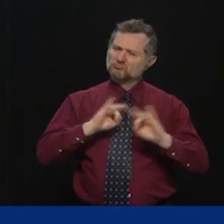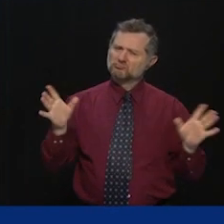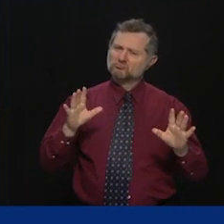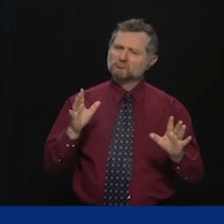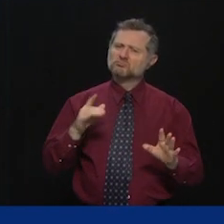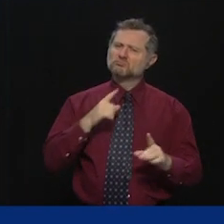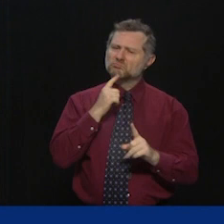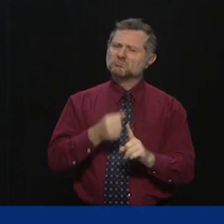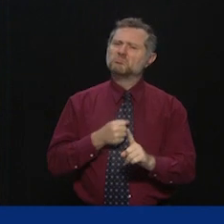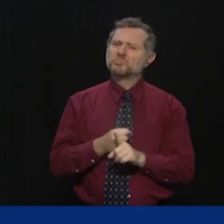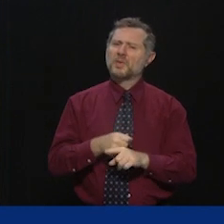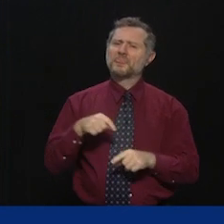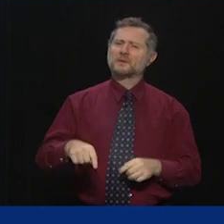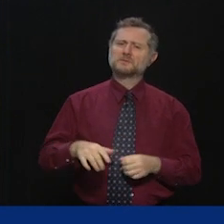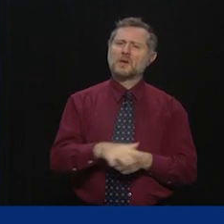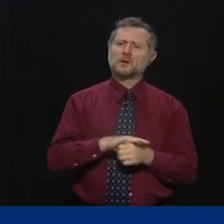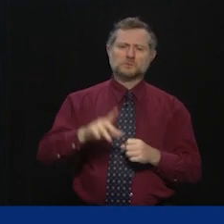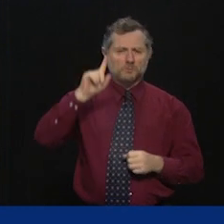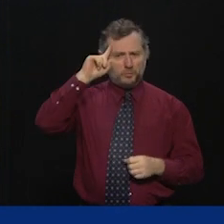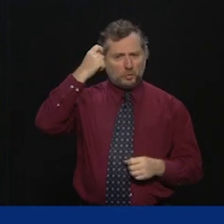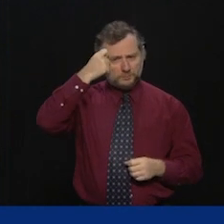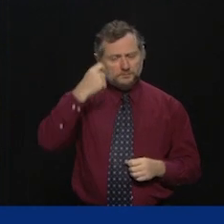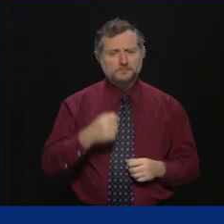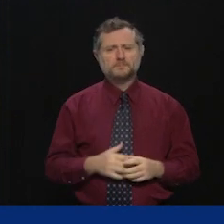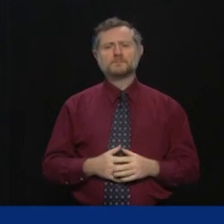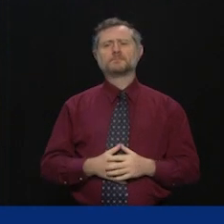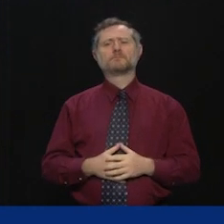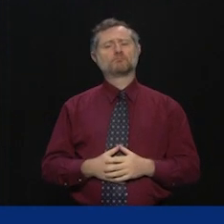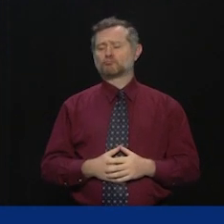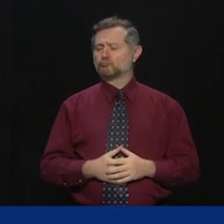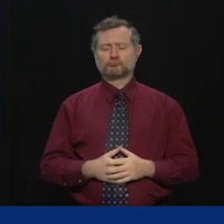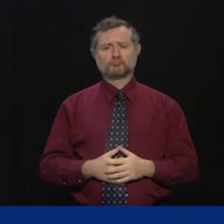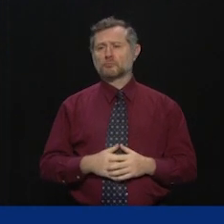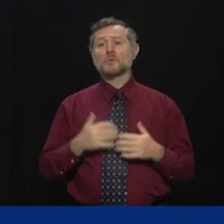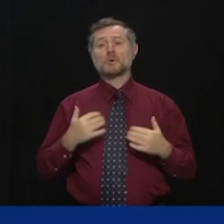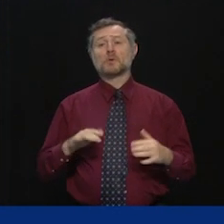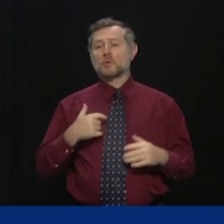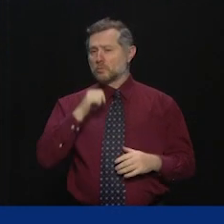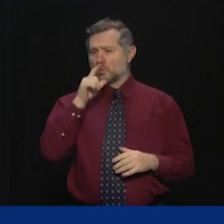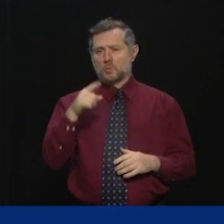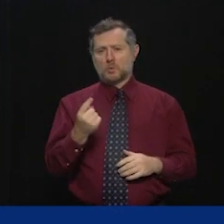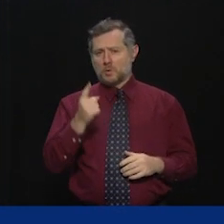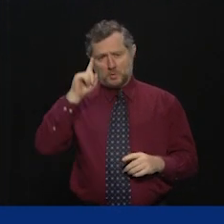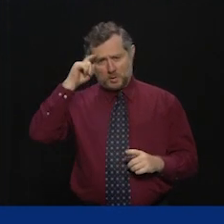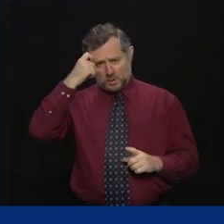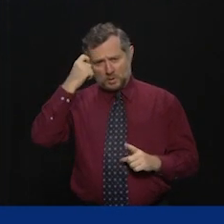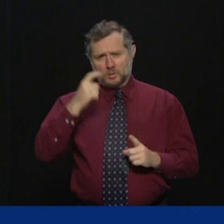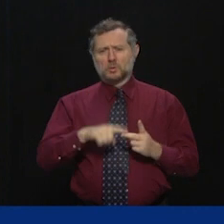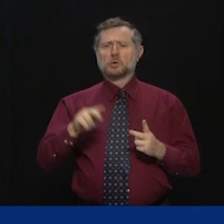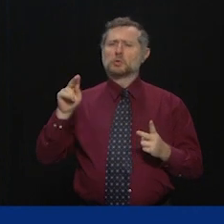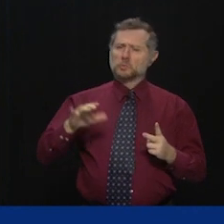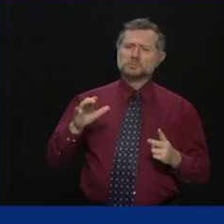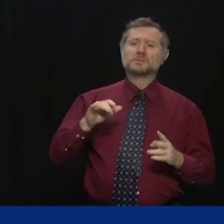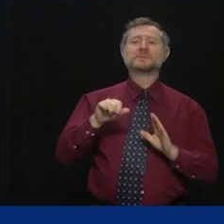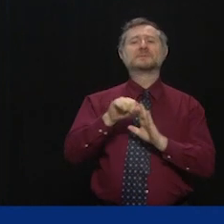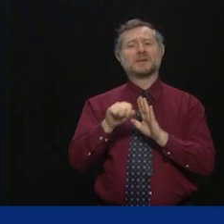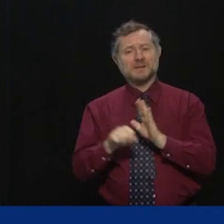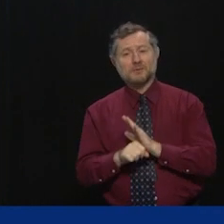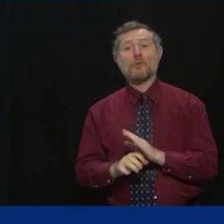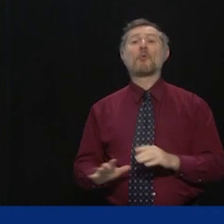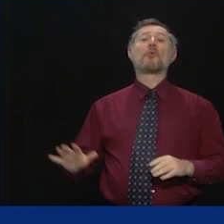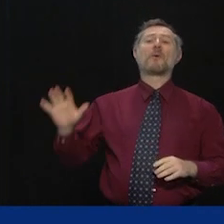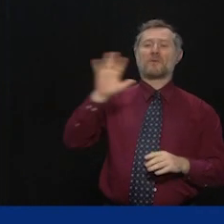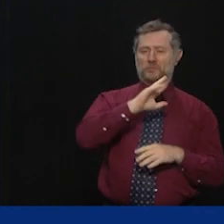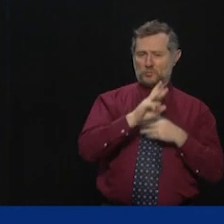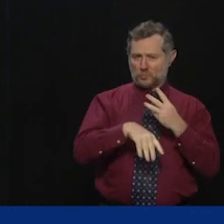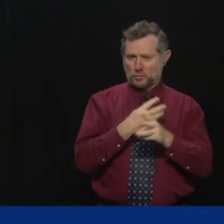here in the Bronx, as it did not only throughout the city and state, but throughout this country and the world. We saw a lot